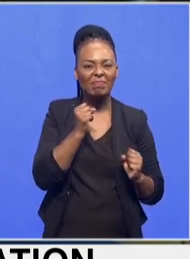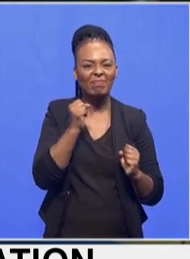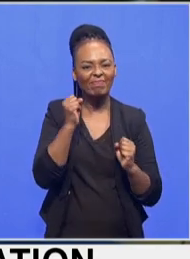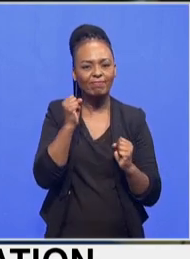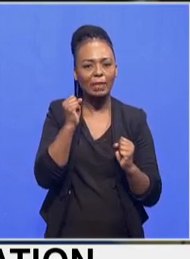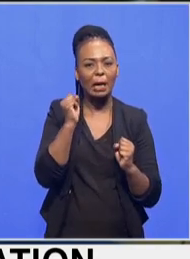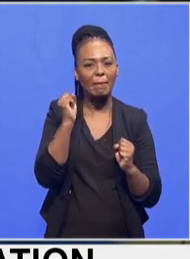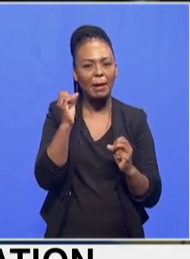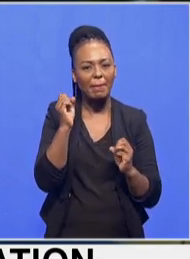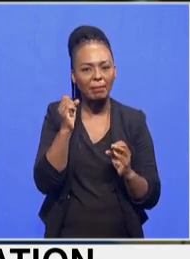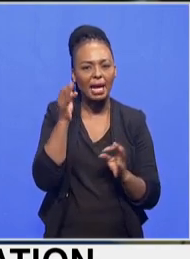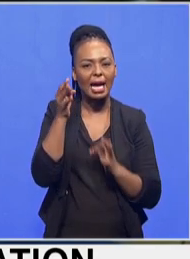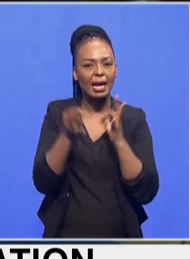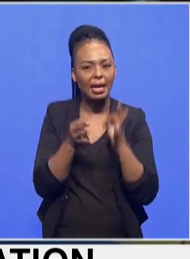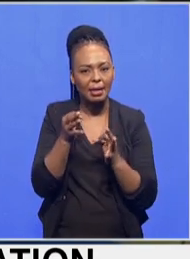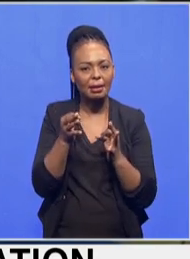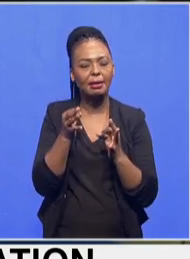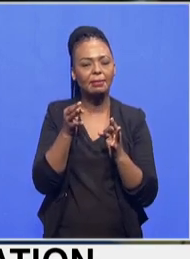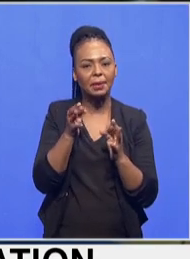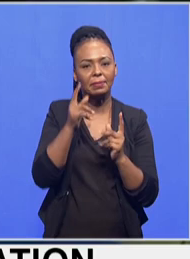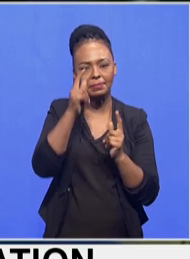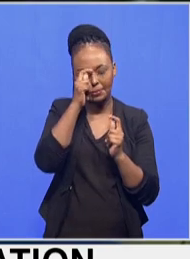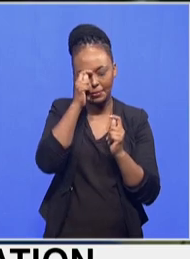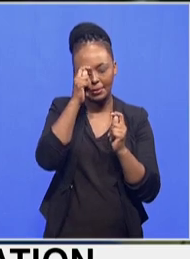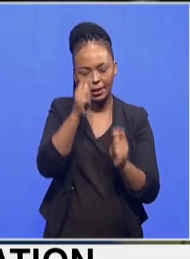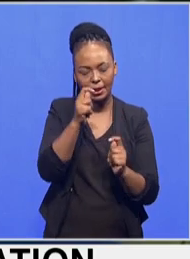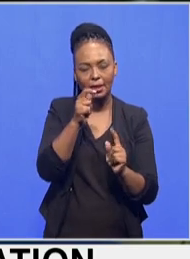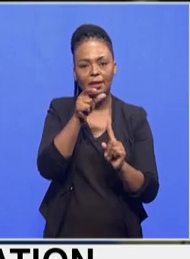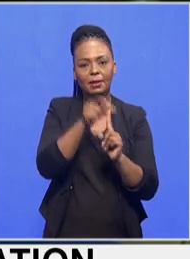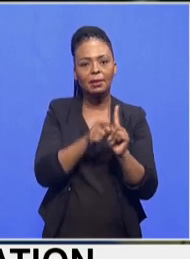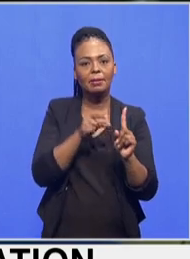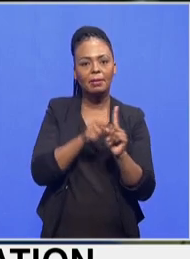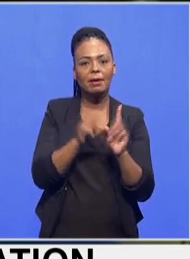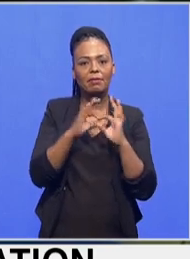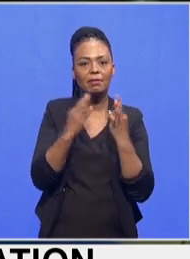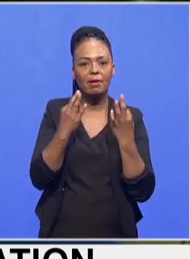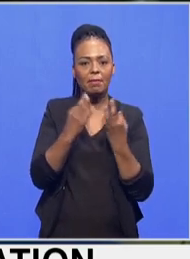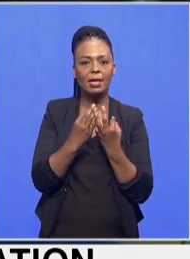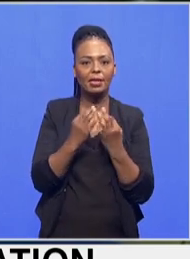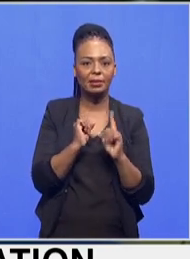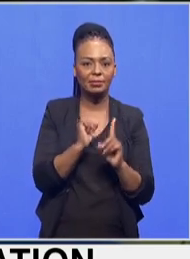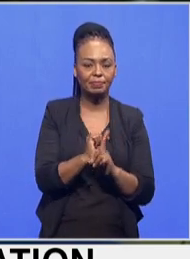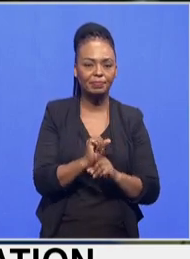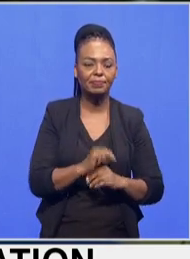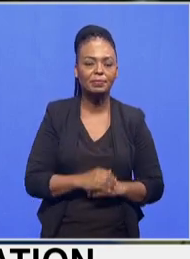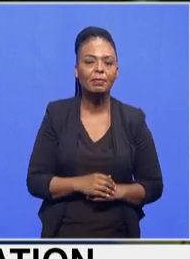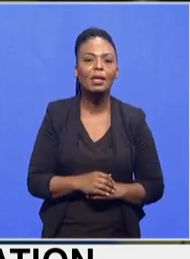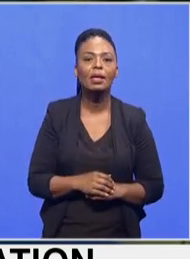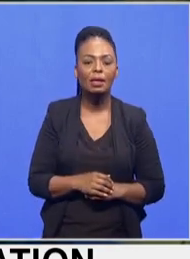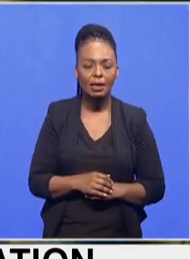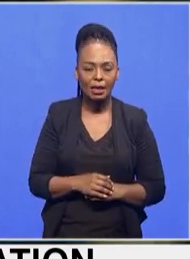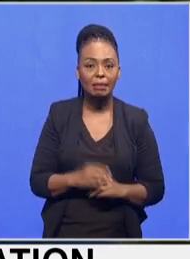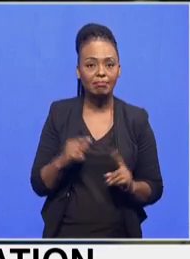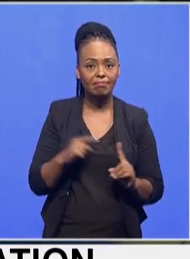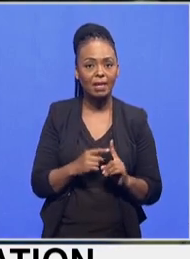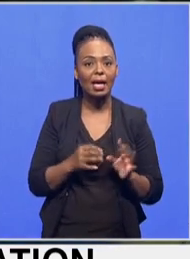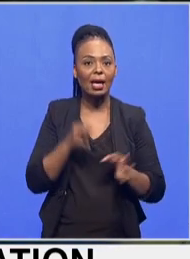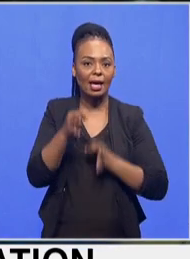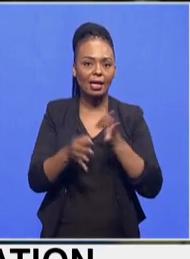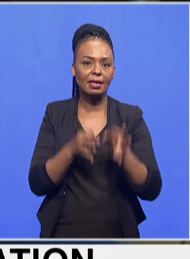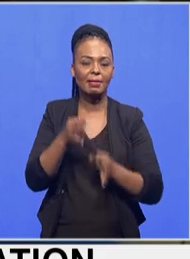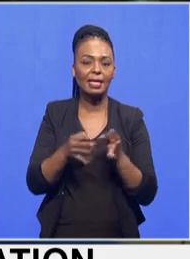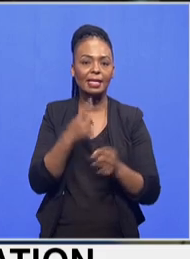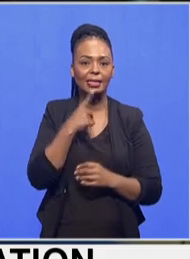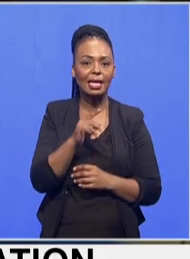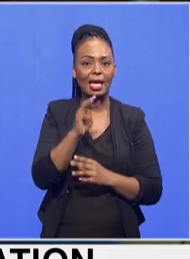to pay his condolences to the family. But she did indicate that MEC